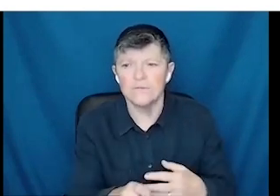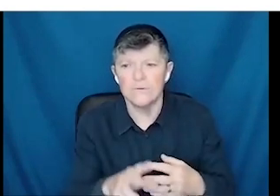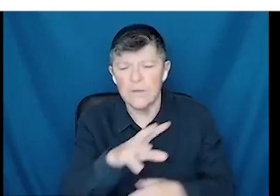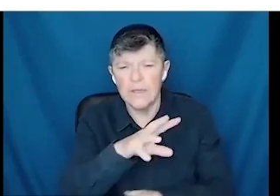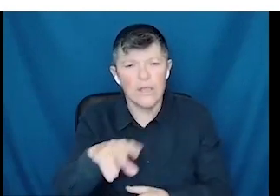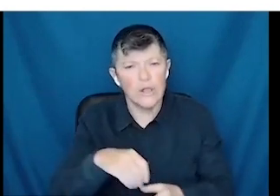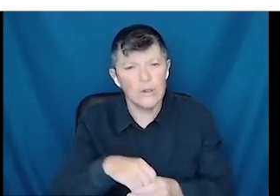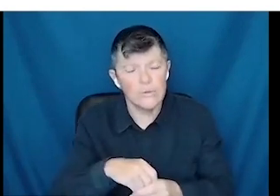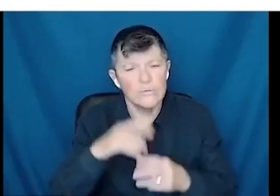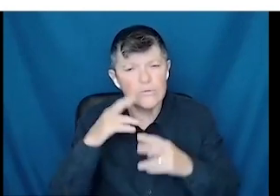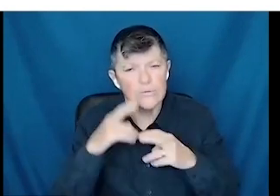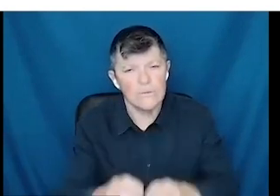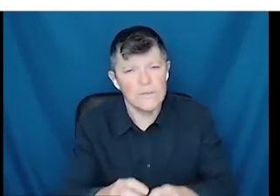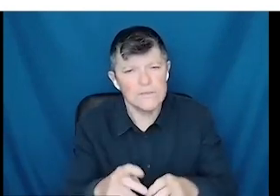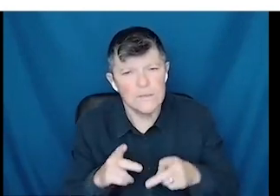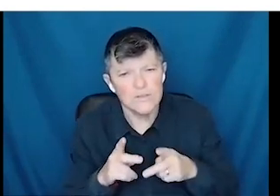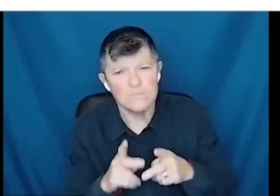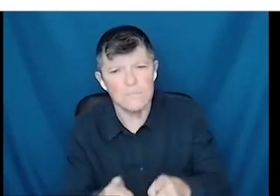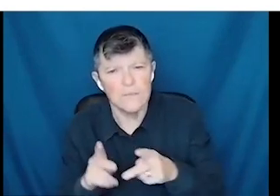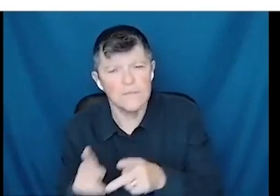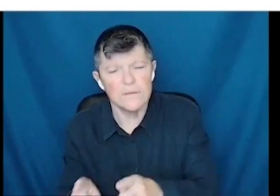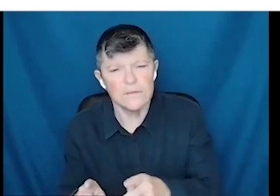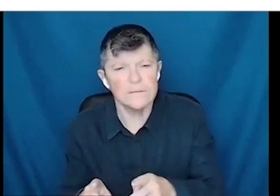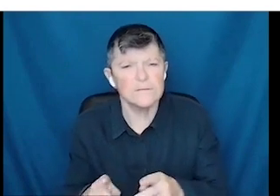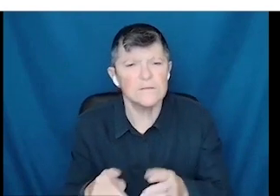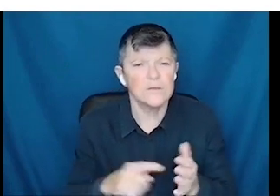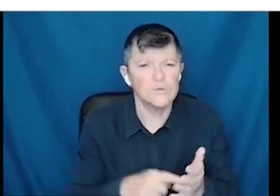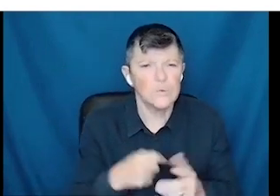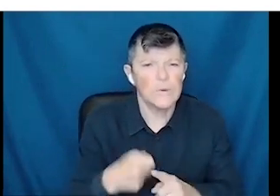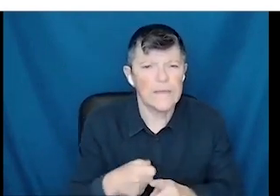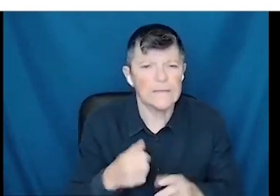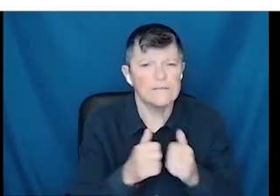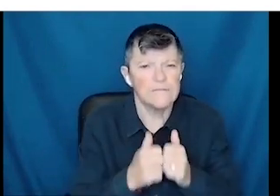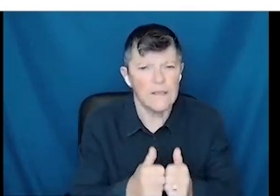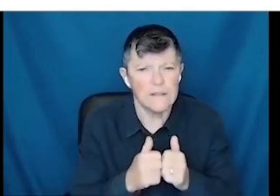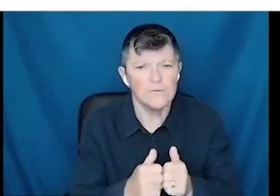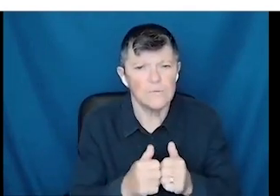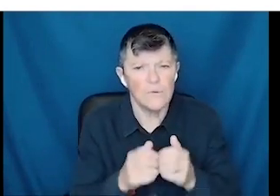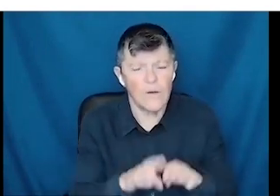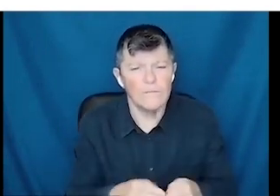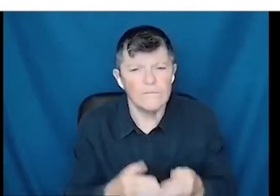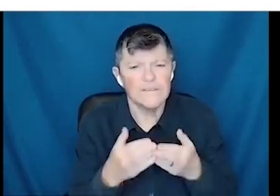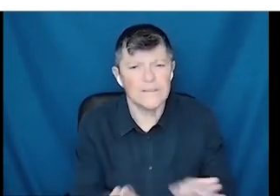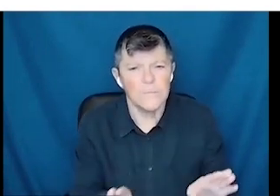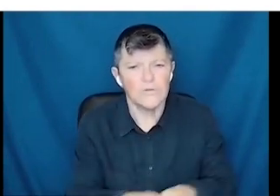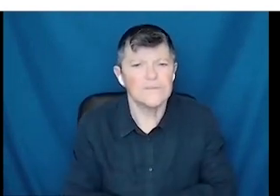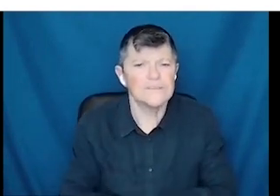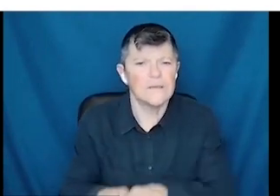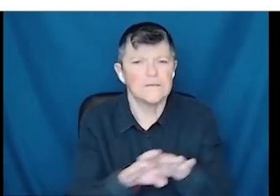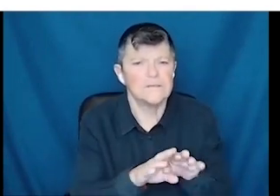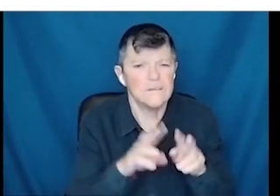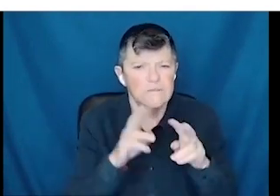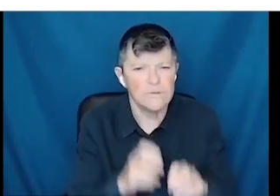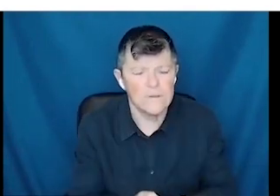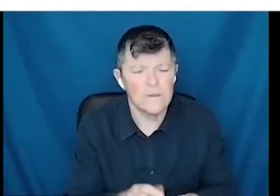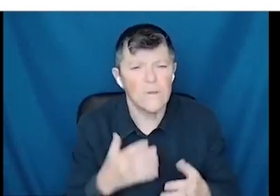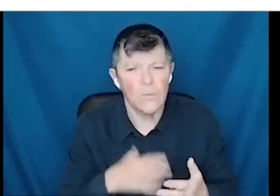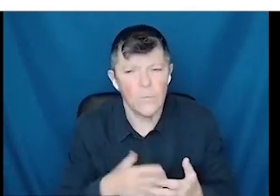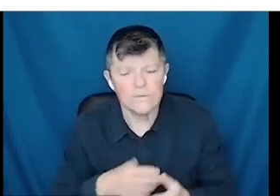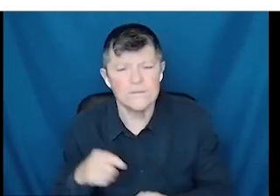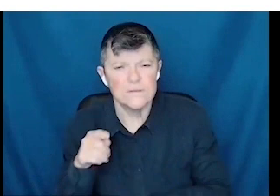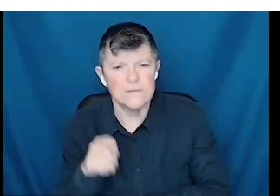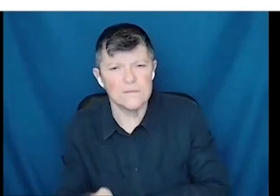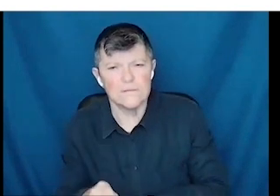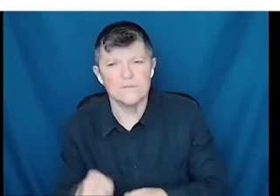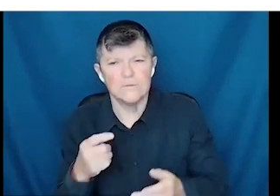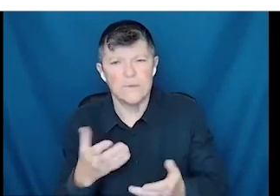Methods Toolkit values of democratizing research, we wanted the toolkit and the launch event to be understandable and engaging to all those